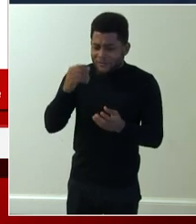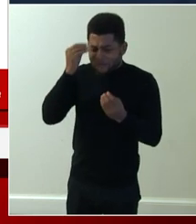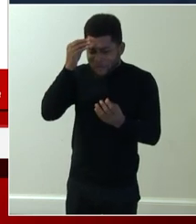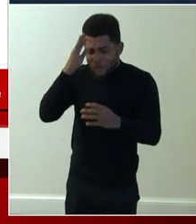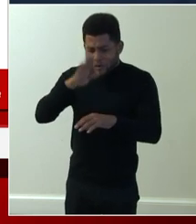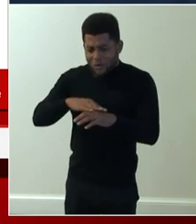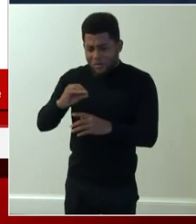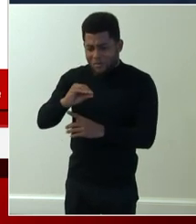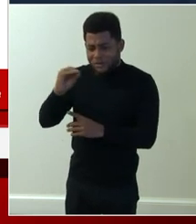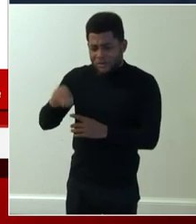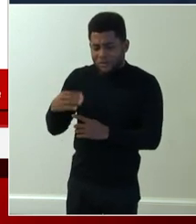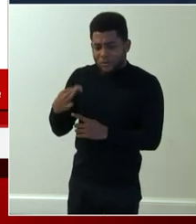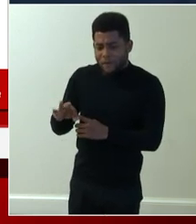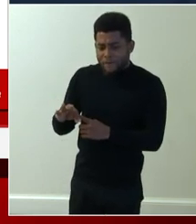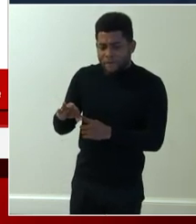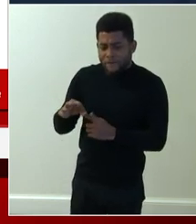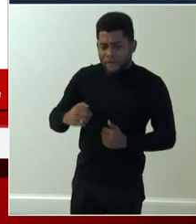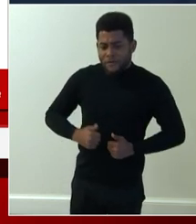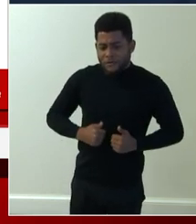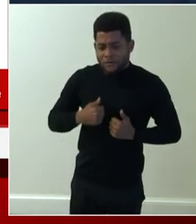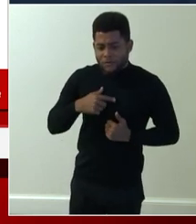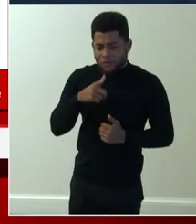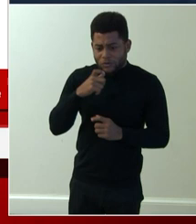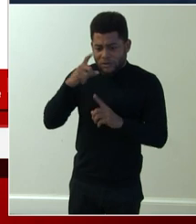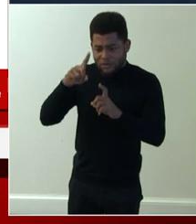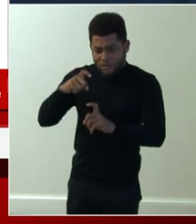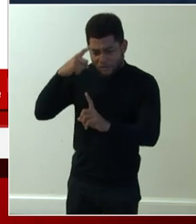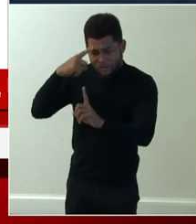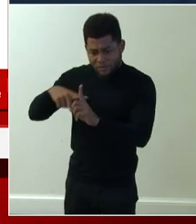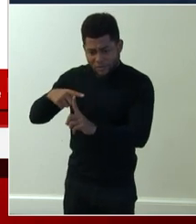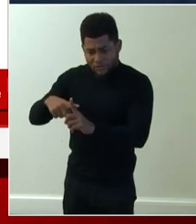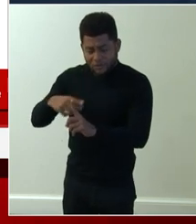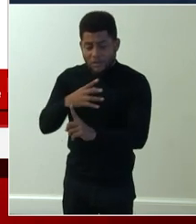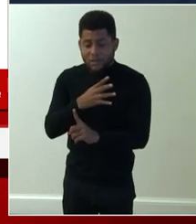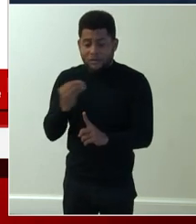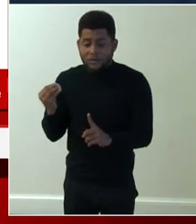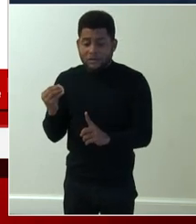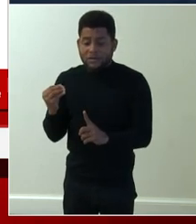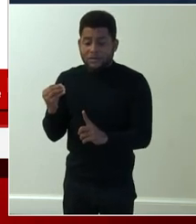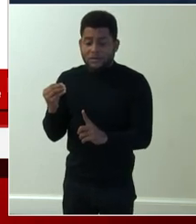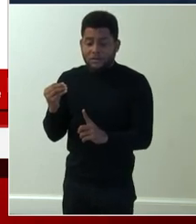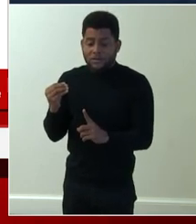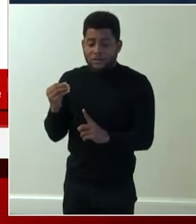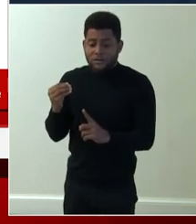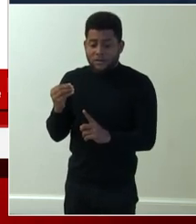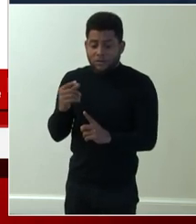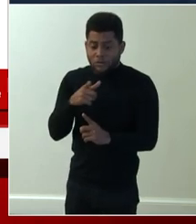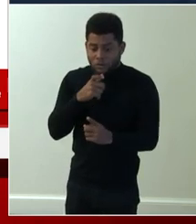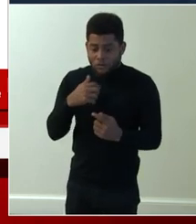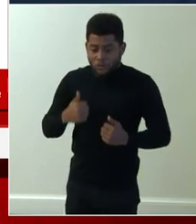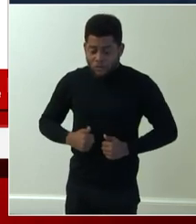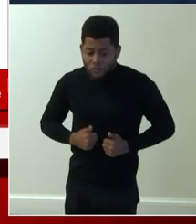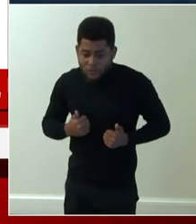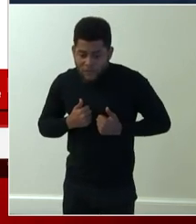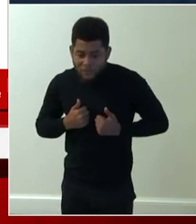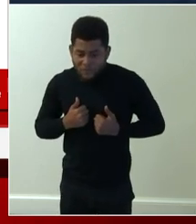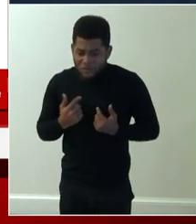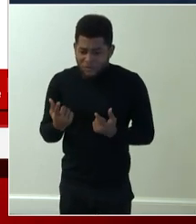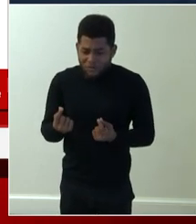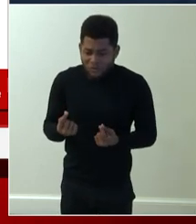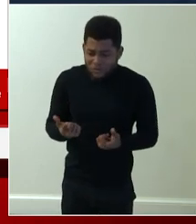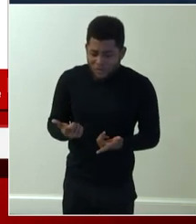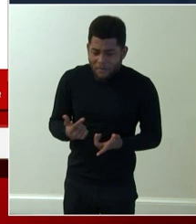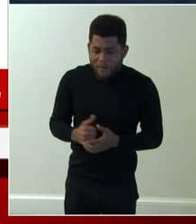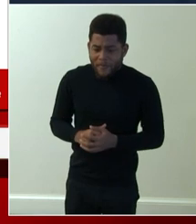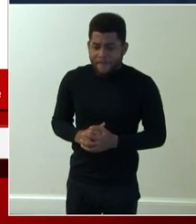of residents who tested positive and got COVID? And then I have just 2 questions about schools after. Sure. So